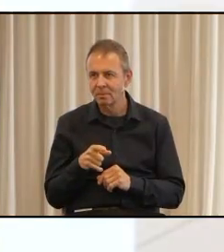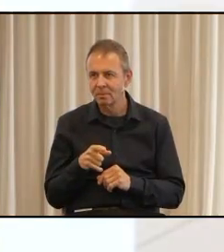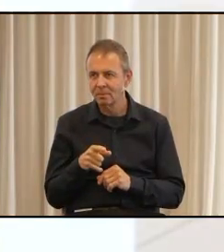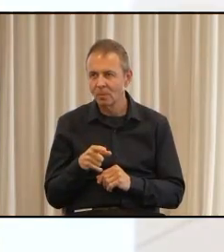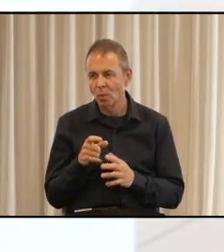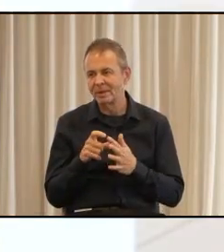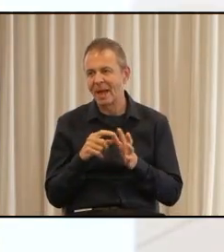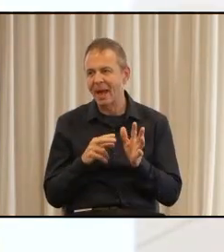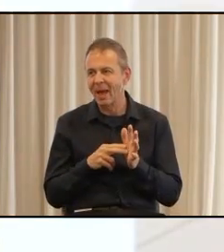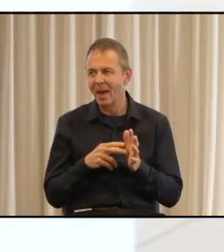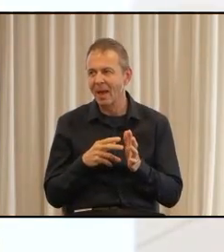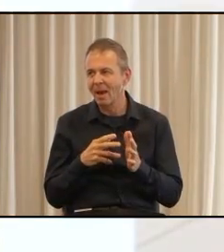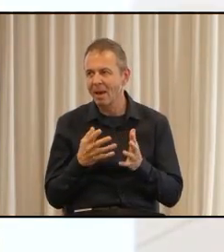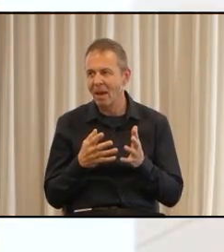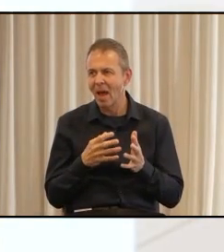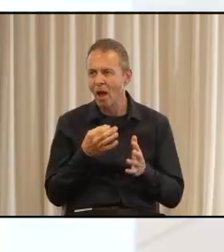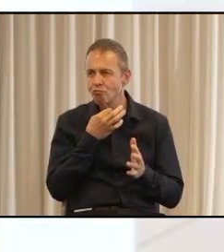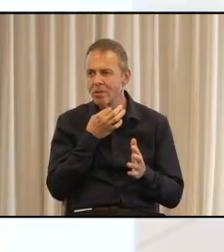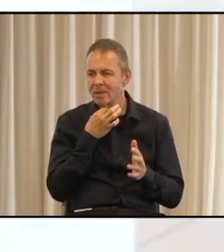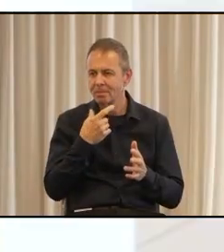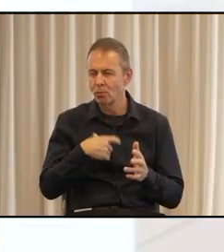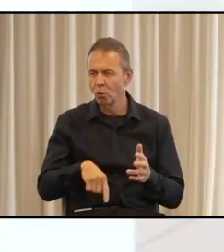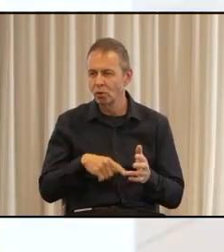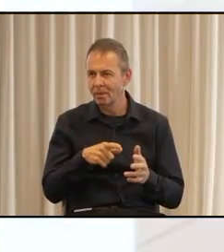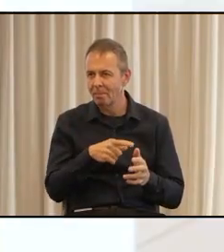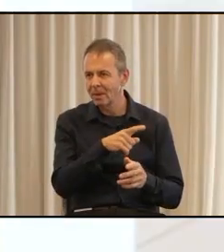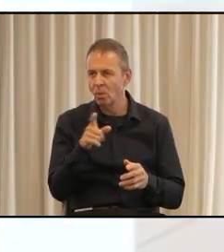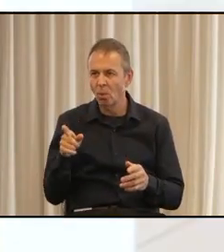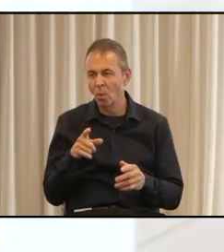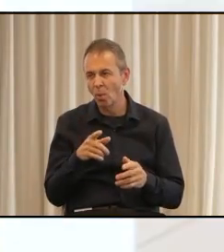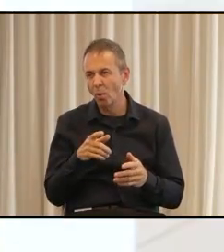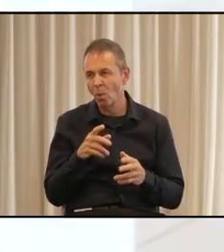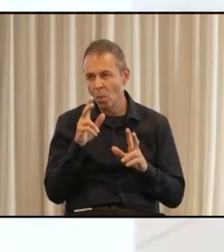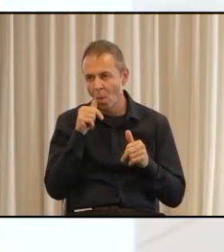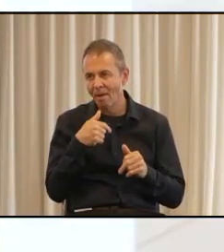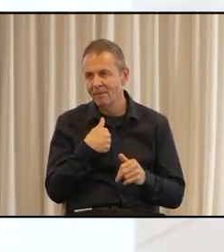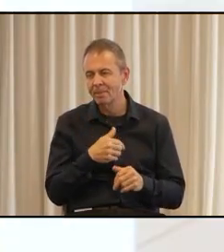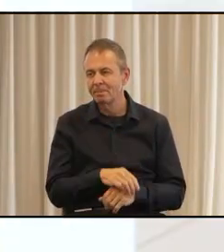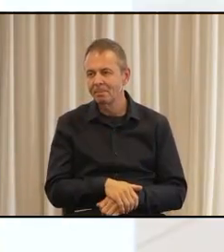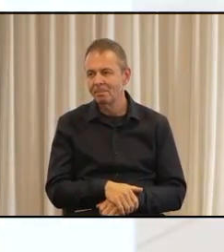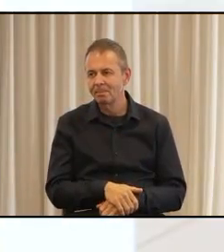albeit a very large vulnerable person, so that of itself keeps him safe to some degree as well.